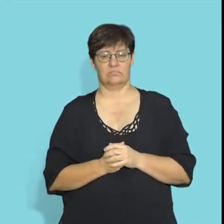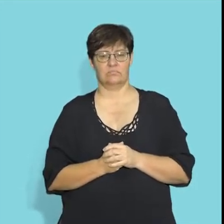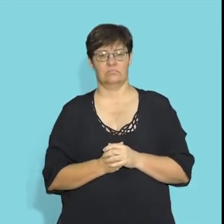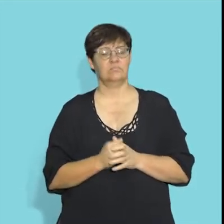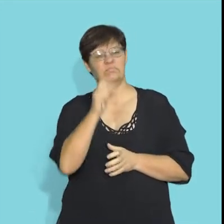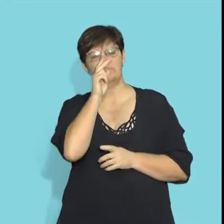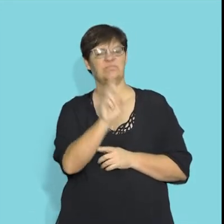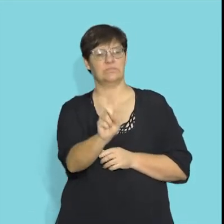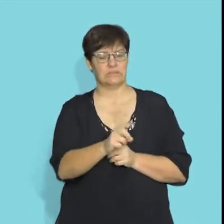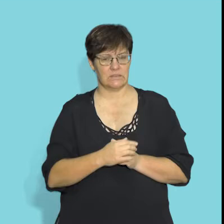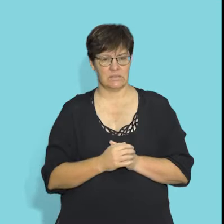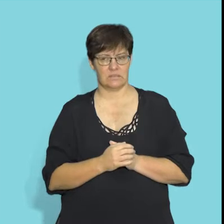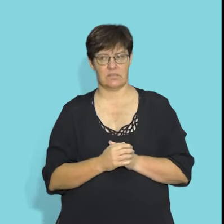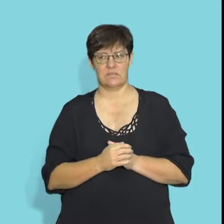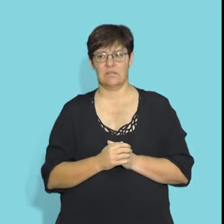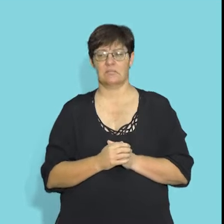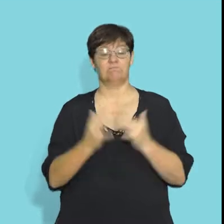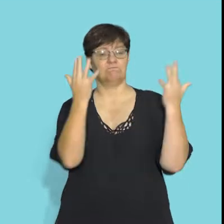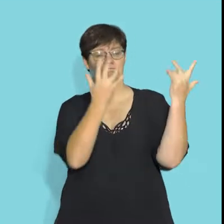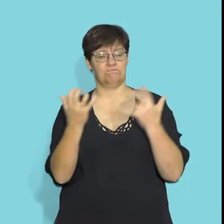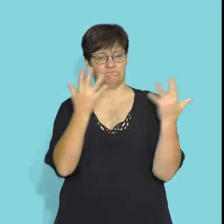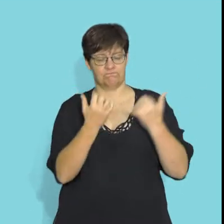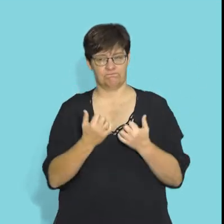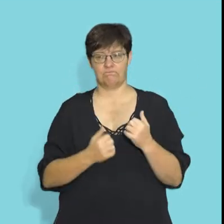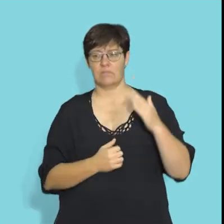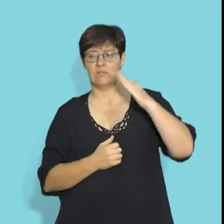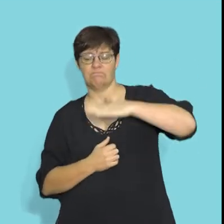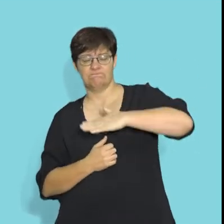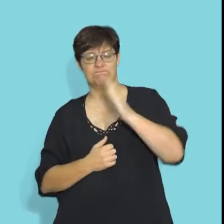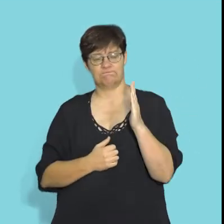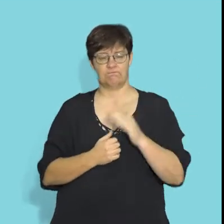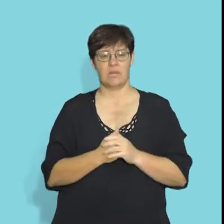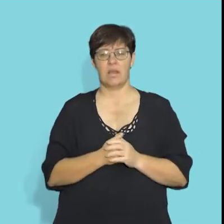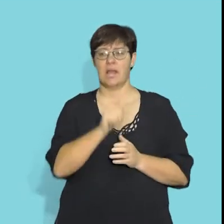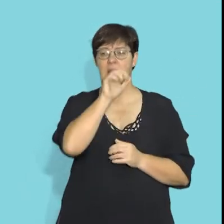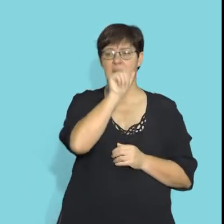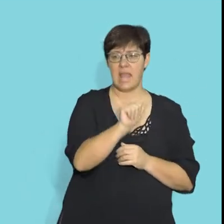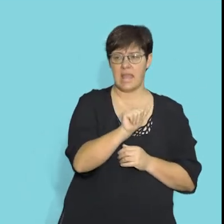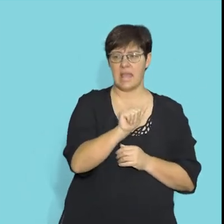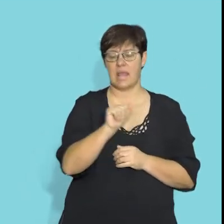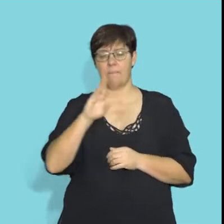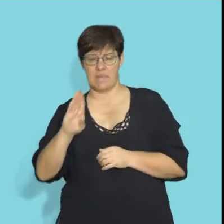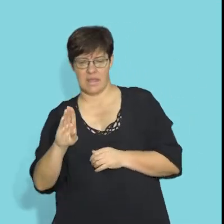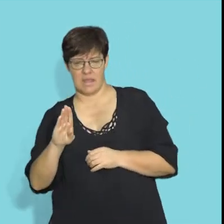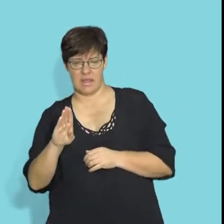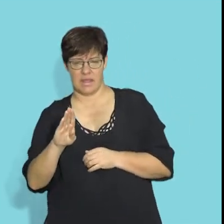Here we can see they ask us to calculate the gradient between A and between